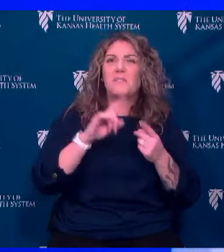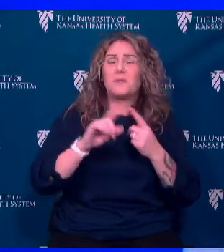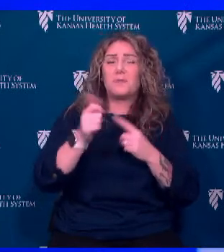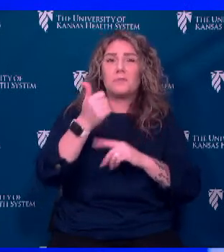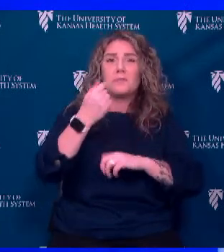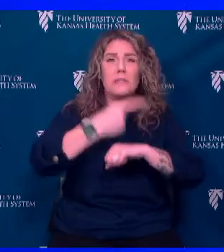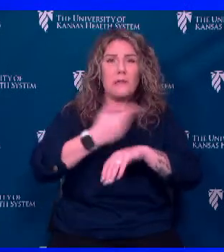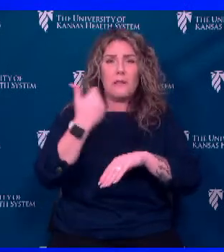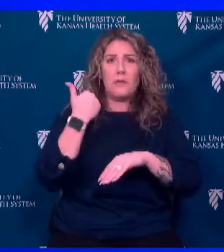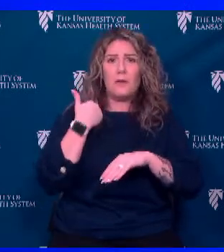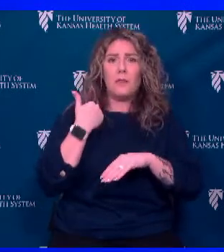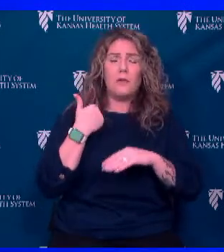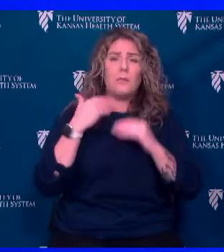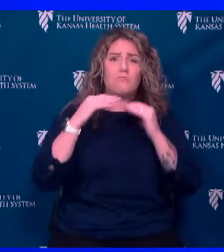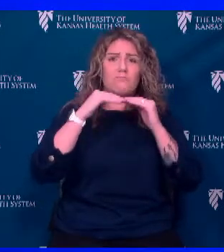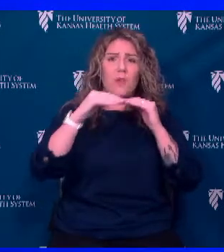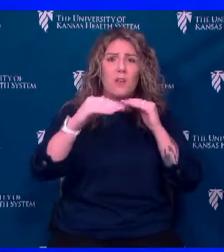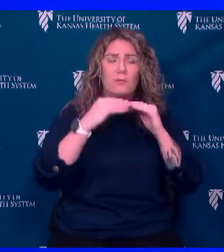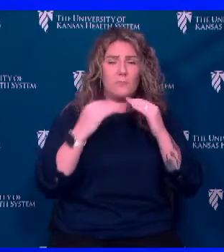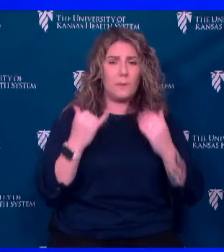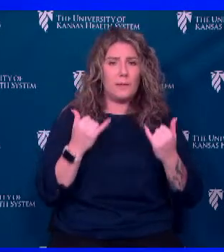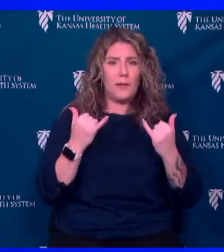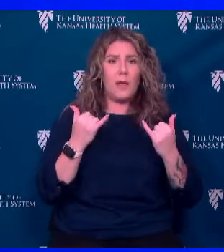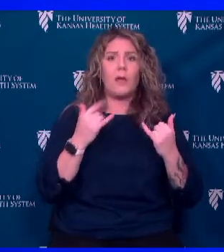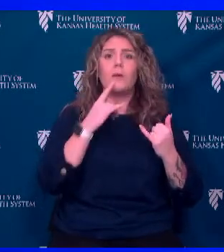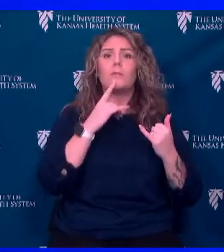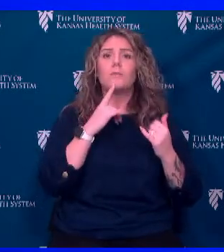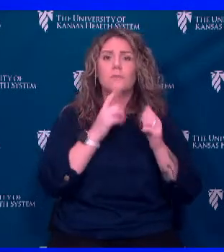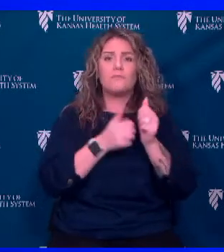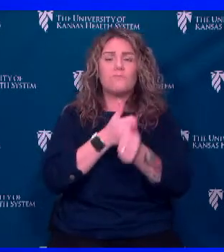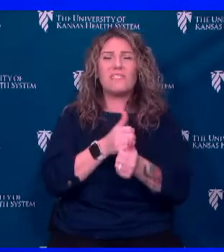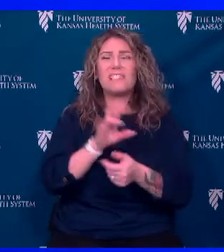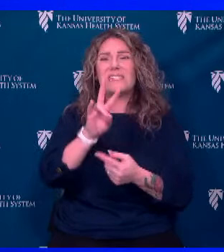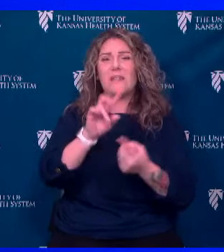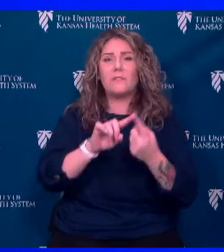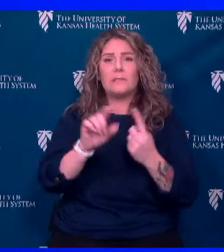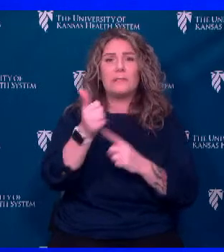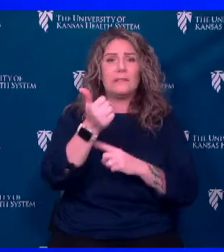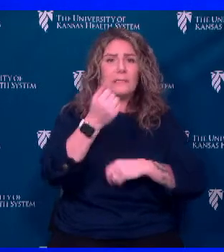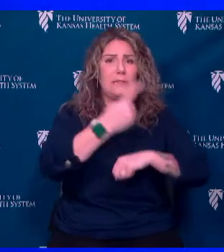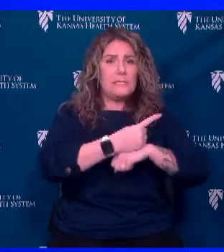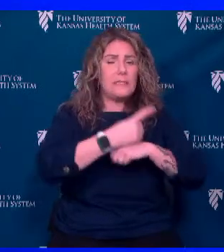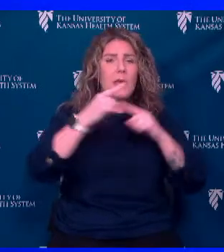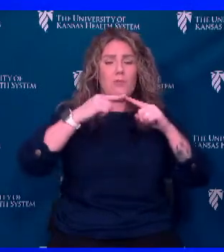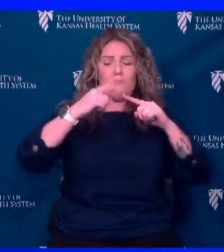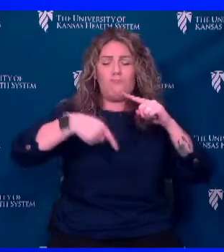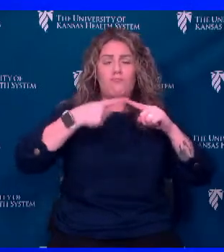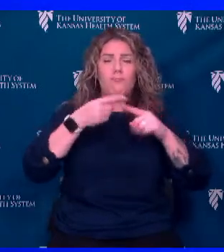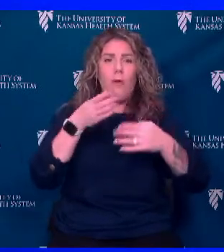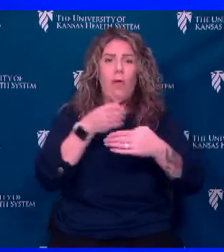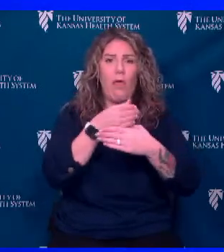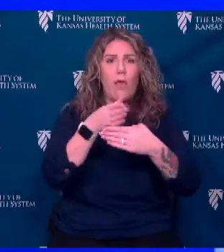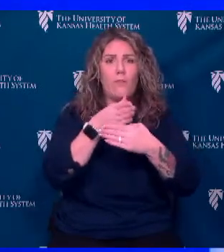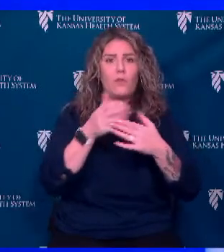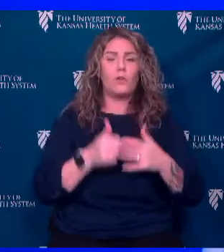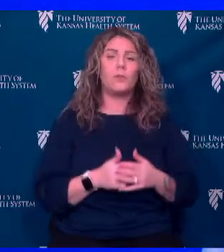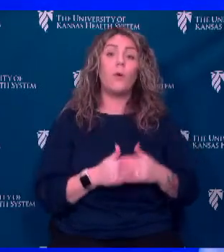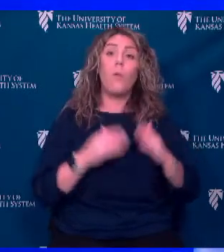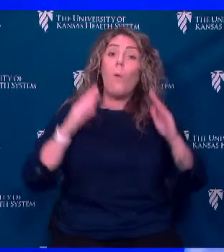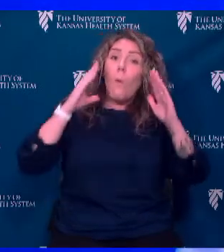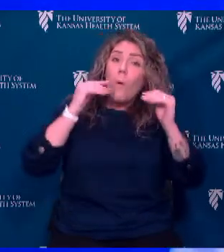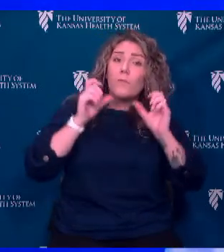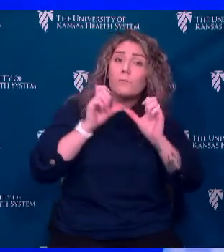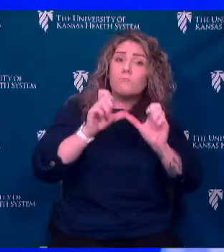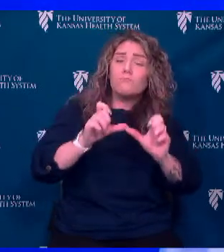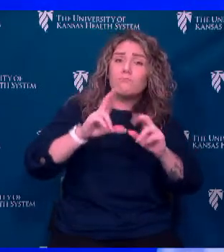ago. Plateaued right now. Let's keep a running track of the 7 to 10 day rolling average. Hopefully it continues to go